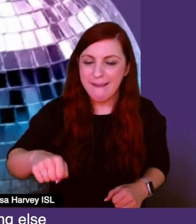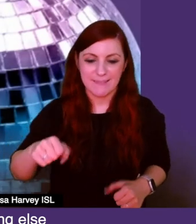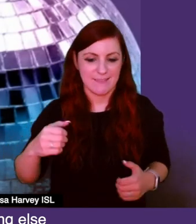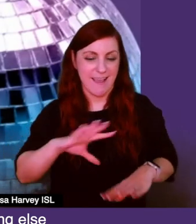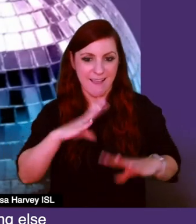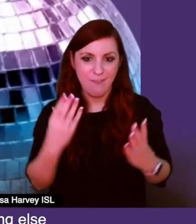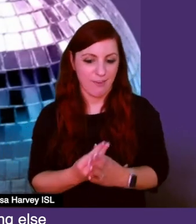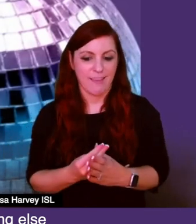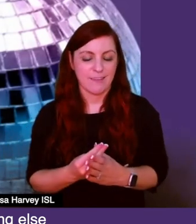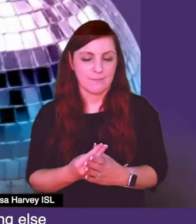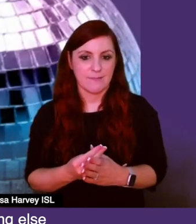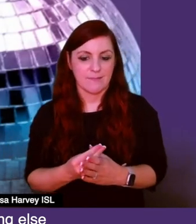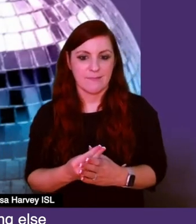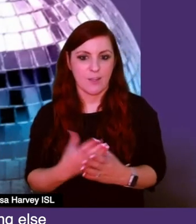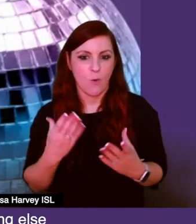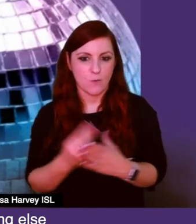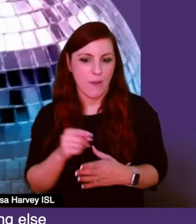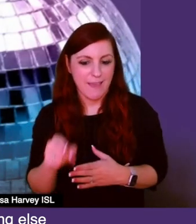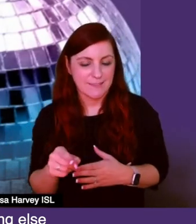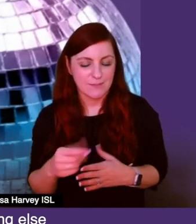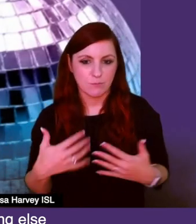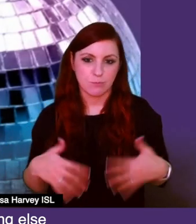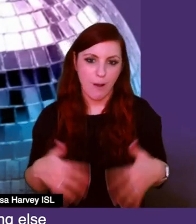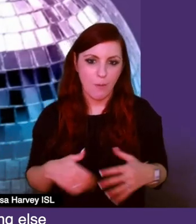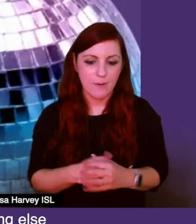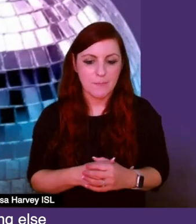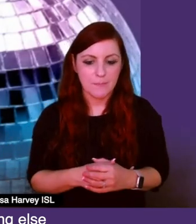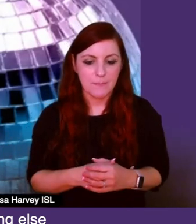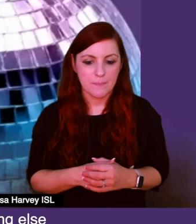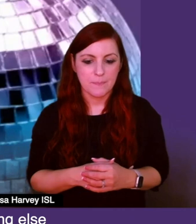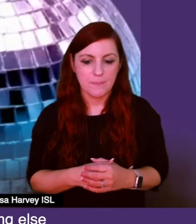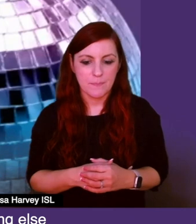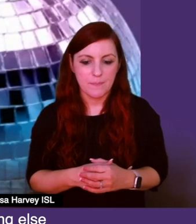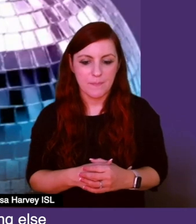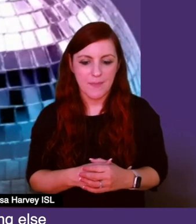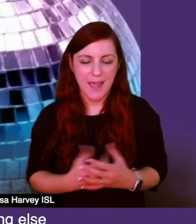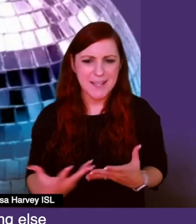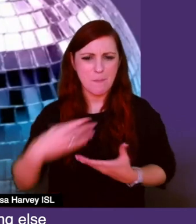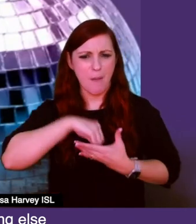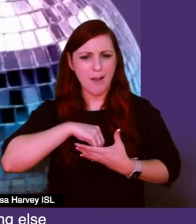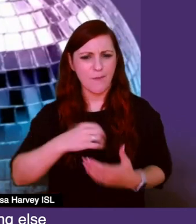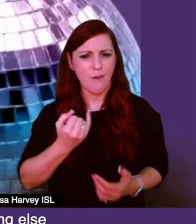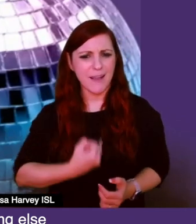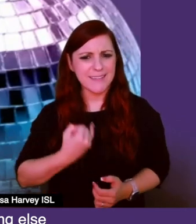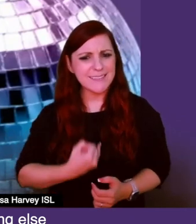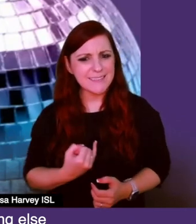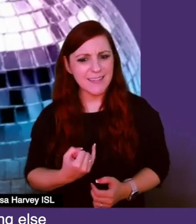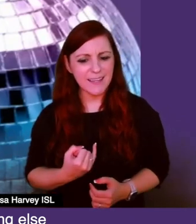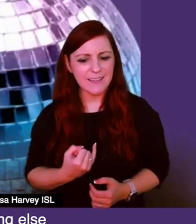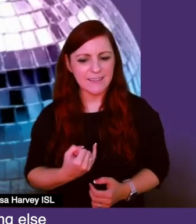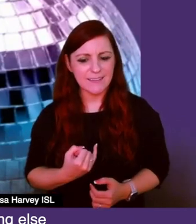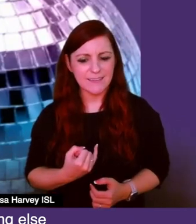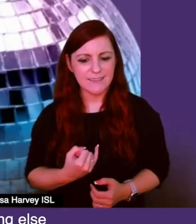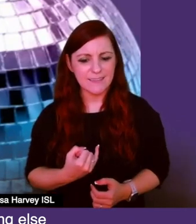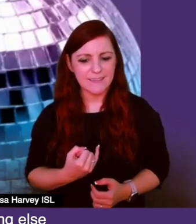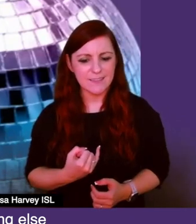and everything else that goes with it. And it's part of our identity